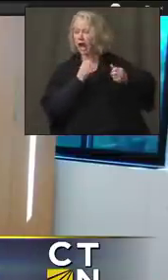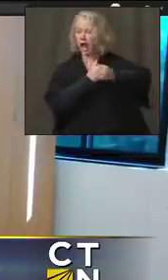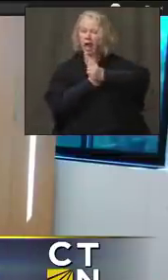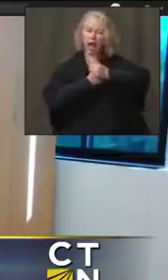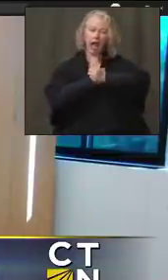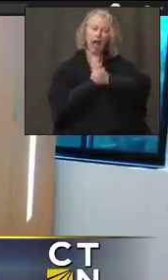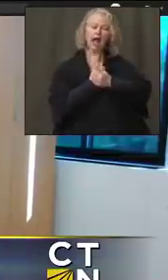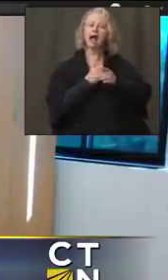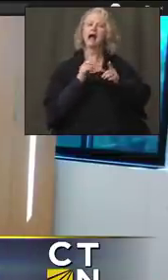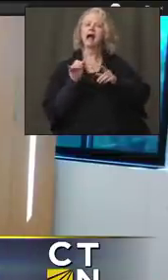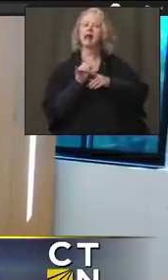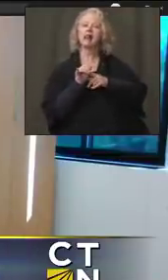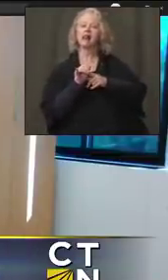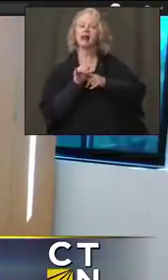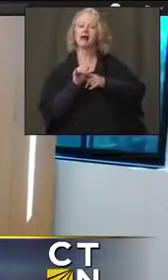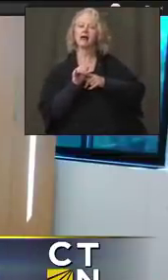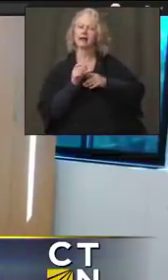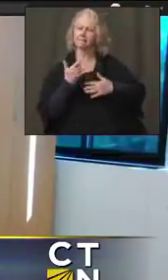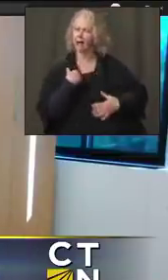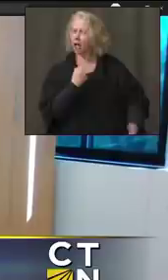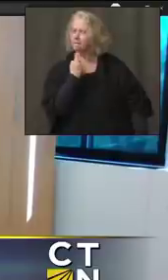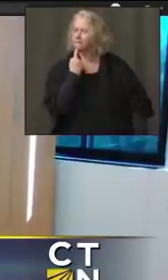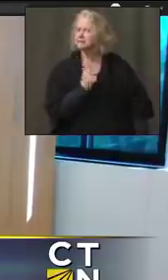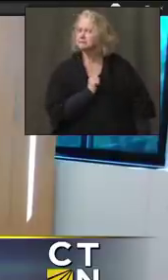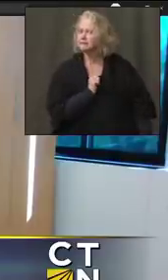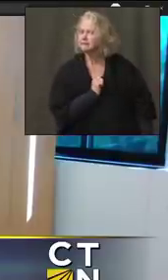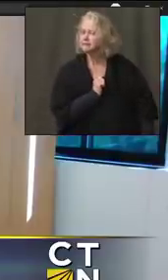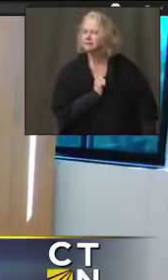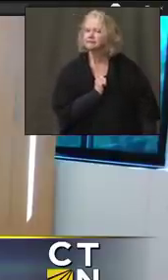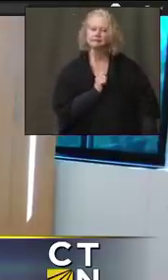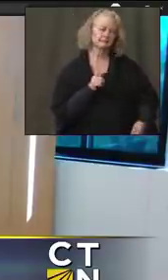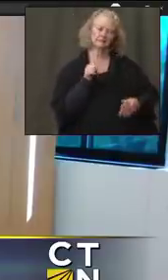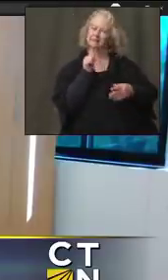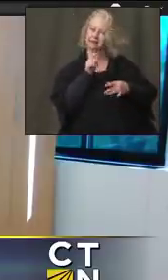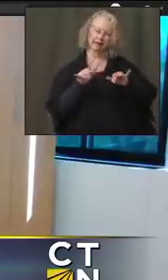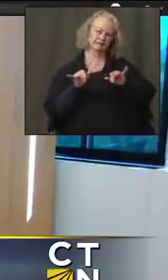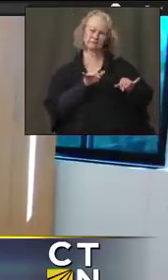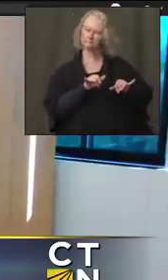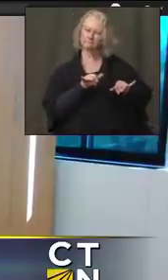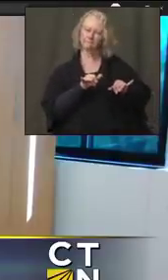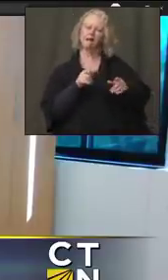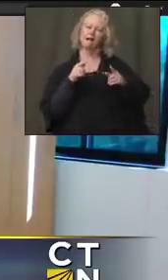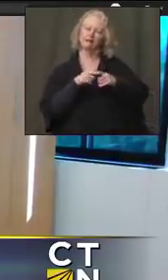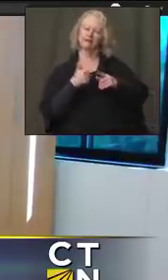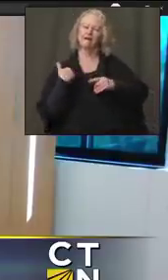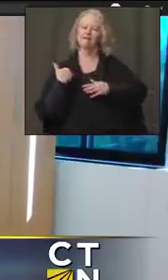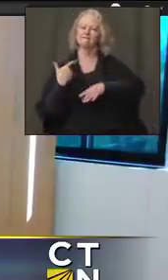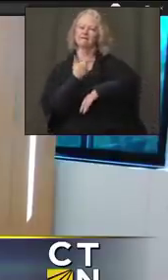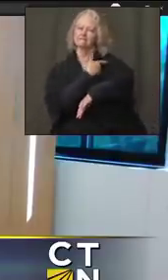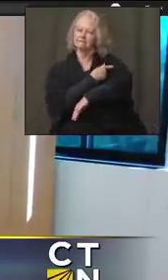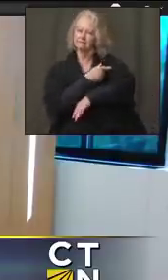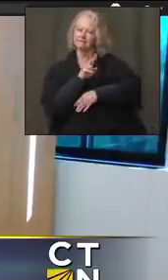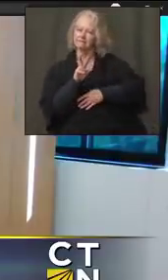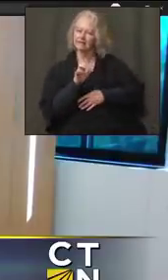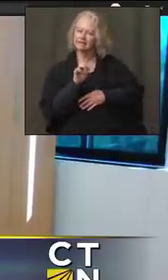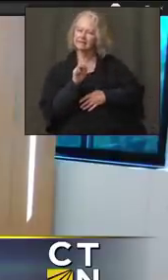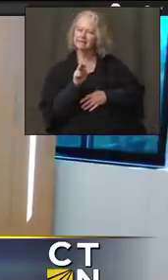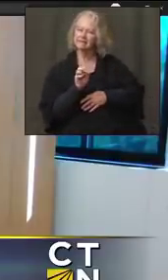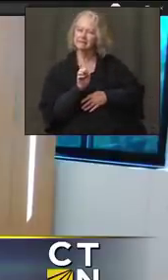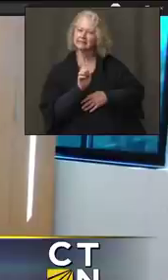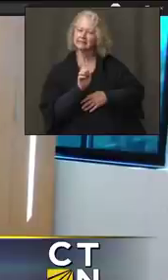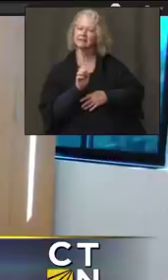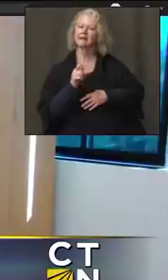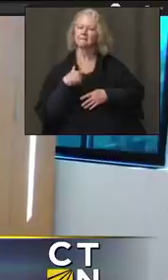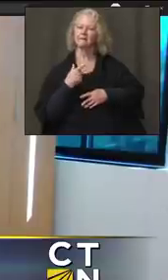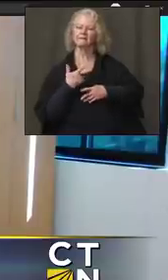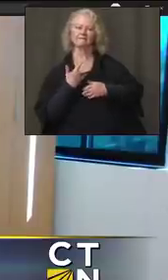other, something I miss incredibly. All of that is not going to be there until we have a vaccine and everybody feels comfortable going